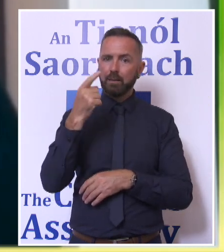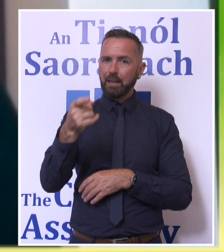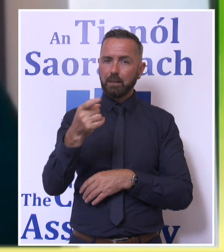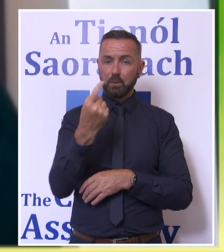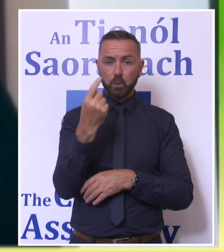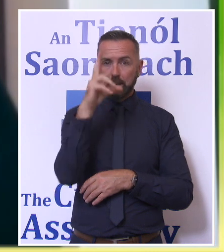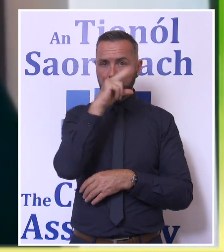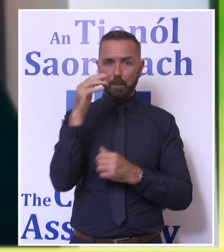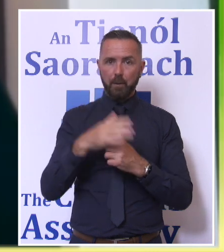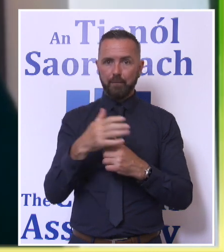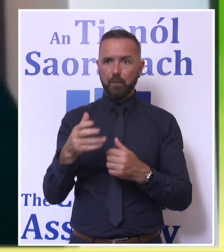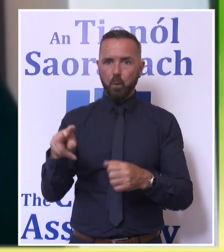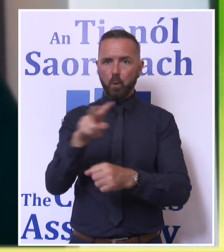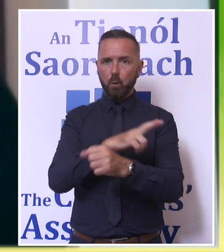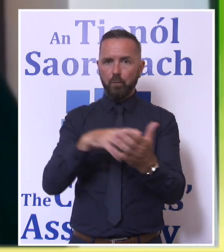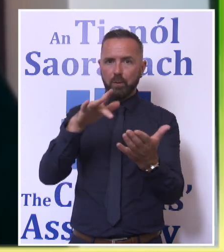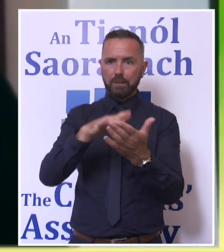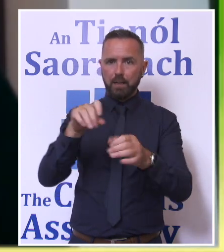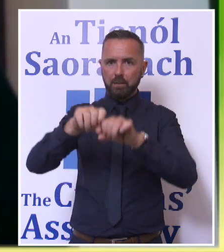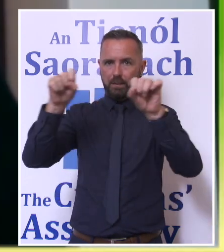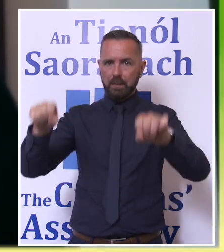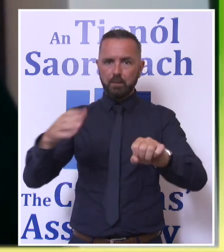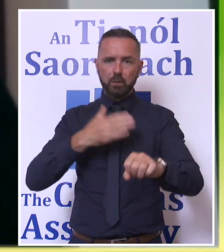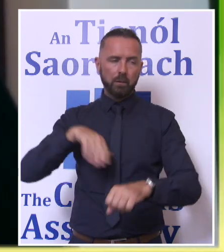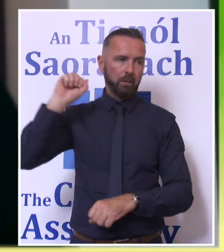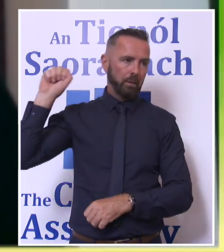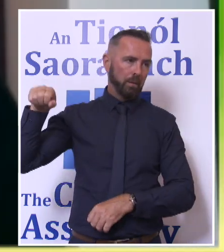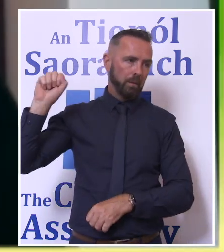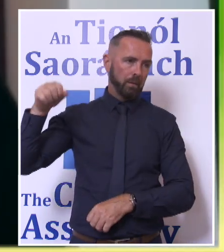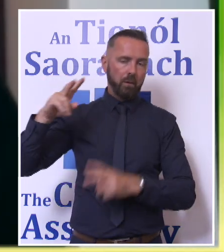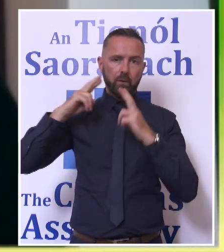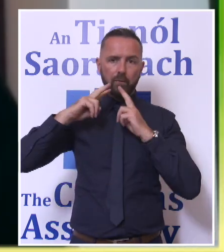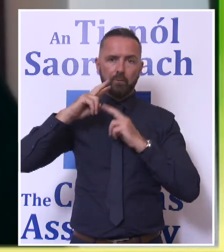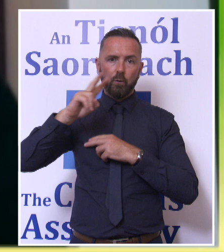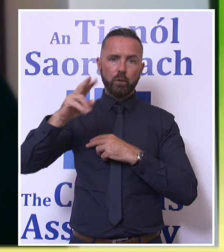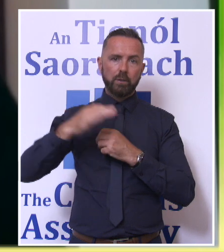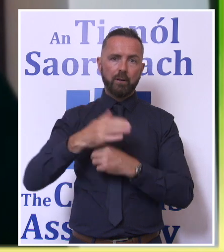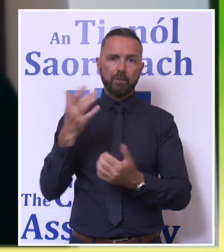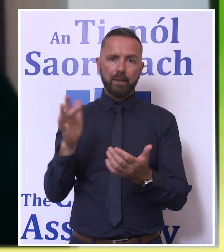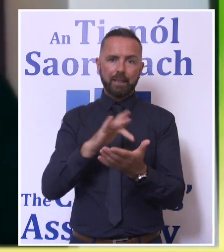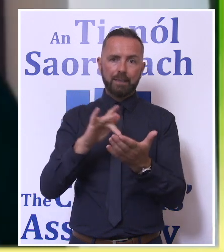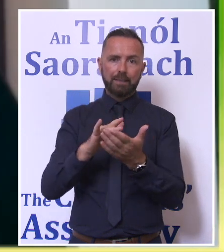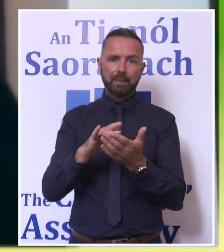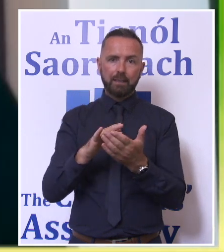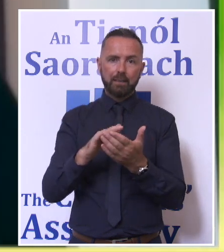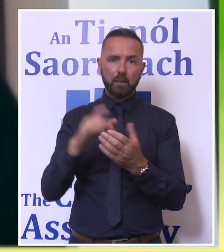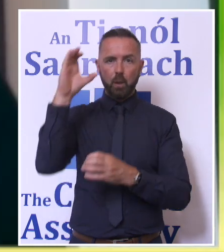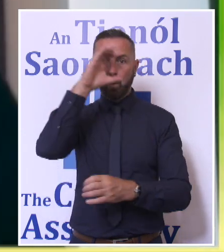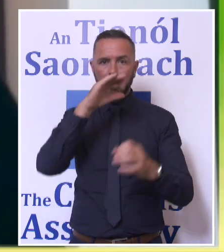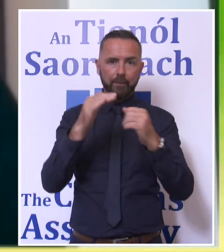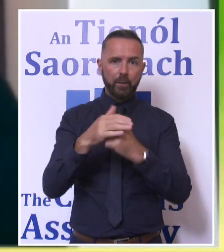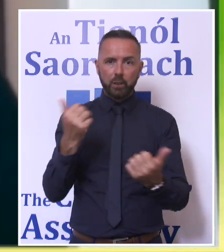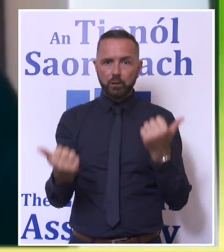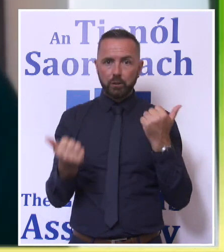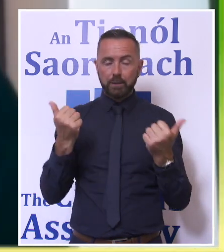system completely ignores the voice of a city crying for justice. And the city was right, as we know, and the government was